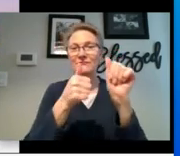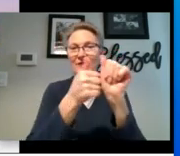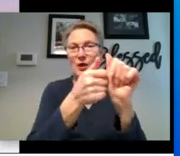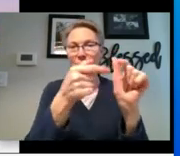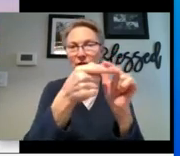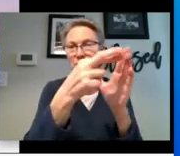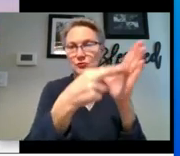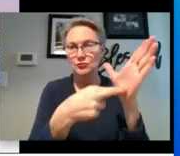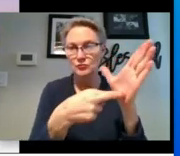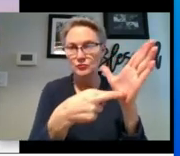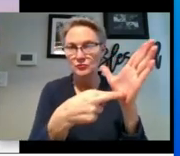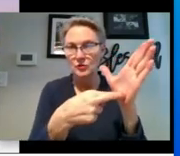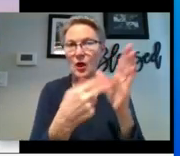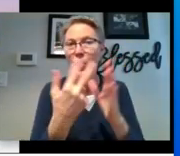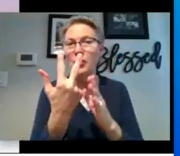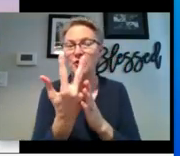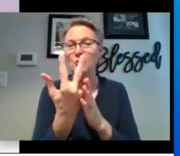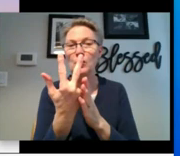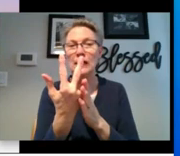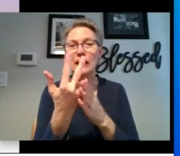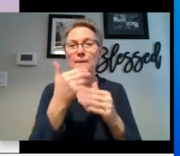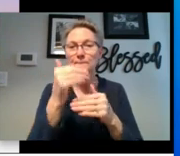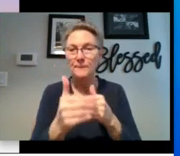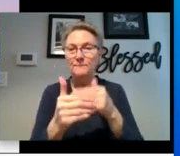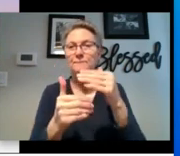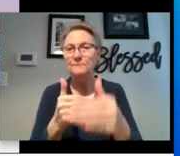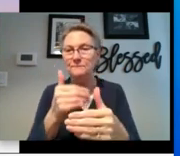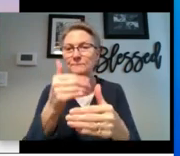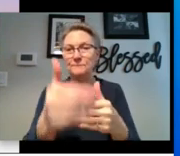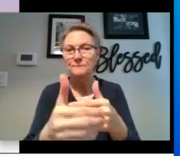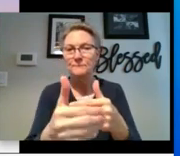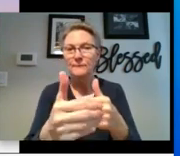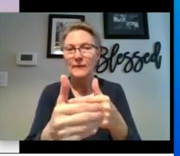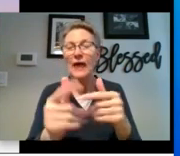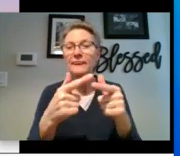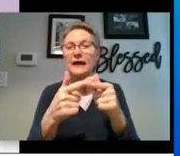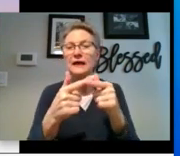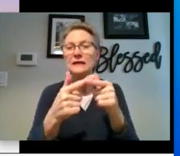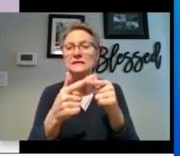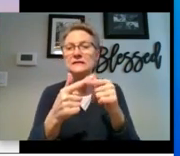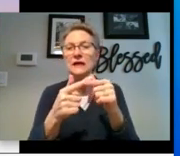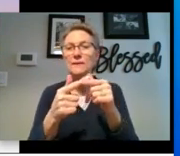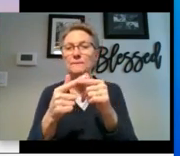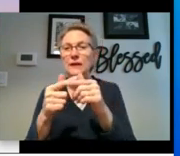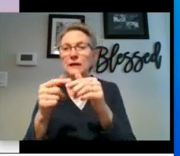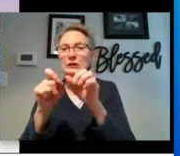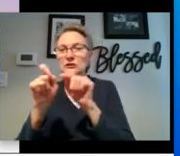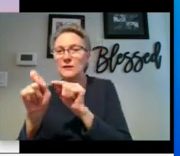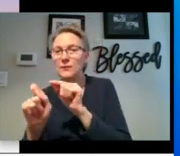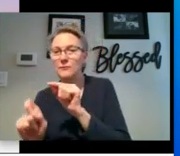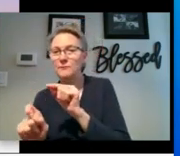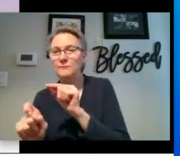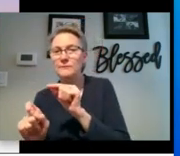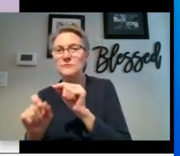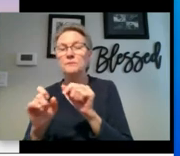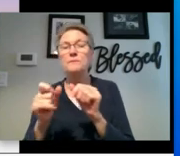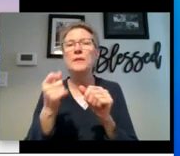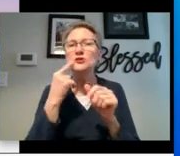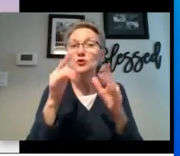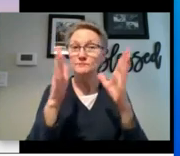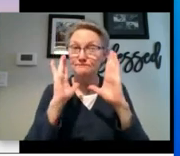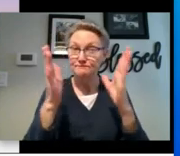that I'm going to list. There's 3 big steps to go through right here, and then there's some sub-bullet points along the way. So make sure you're listening